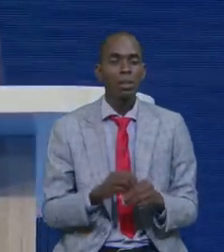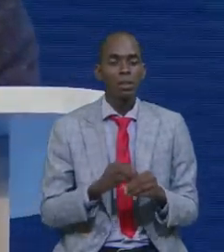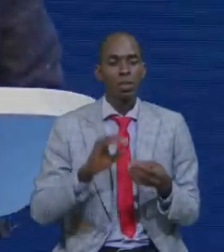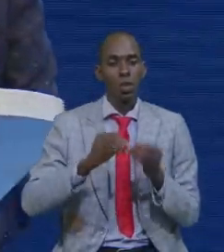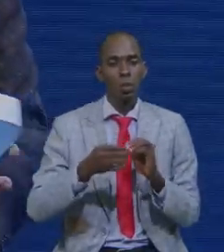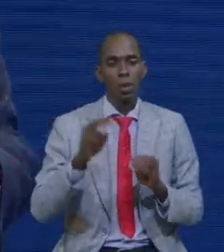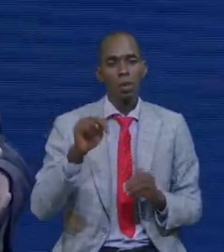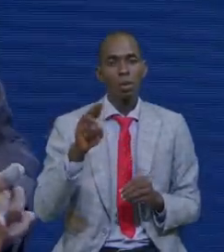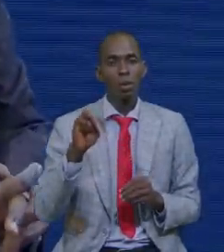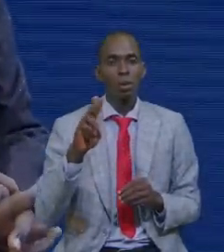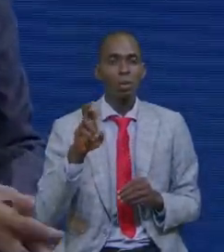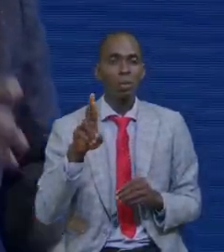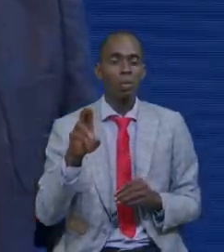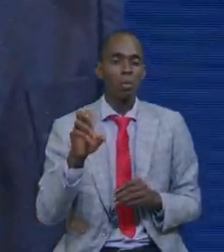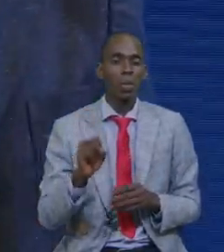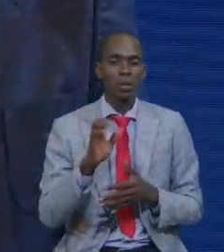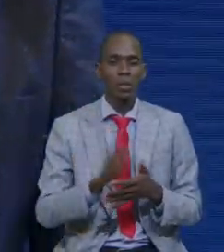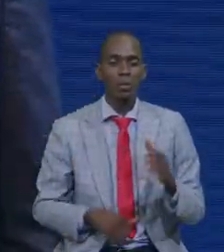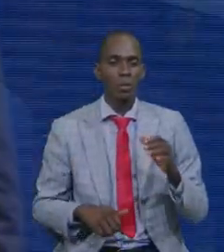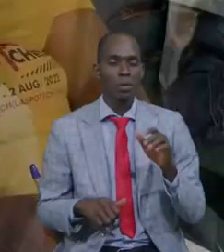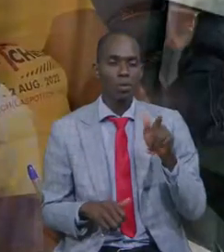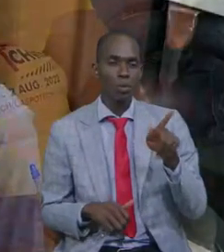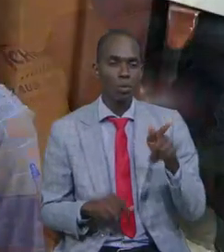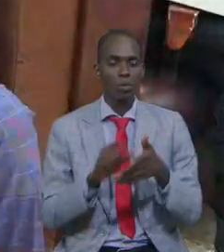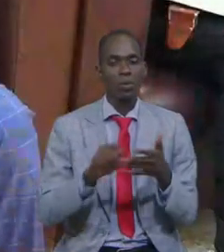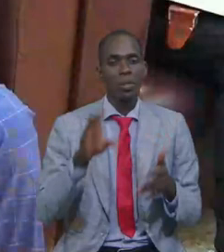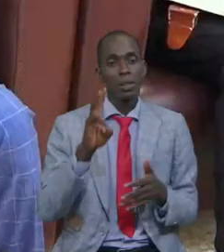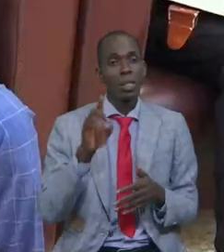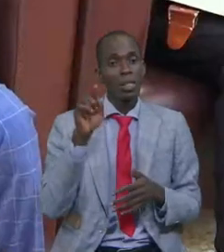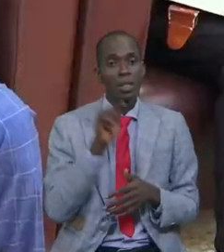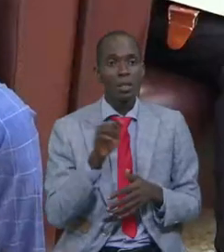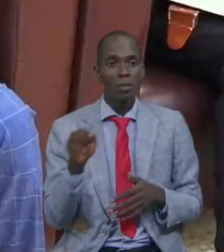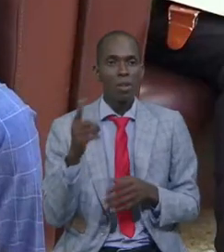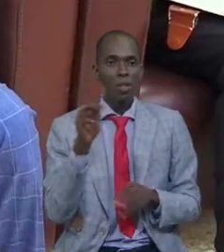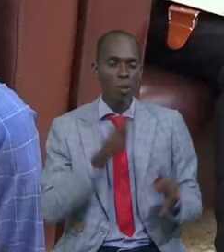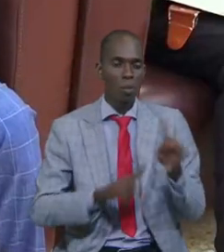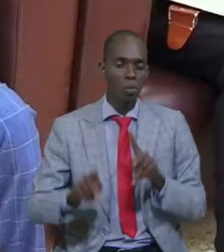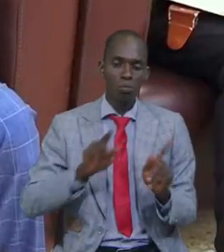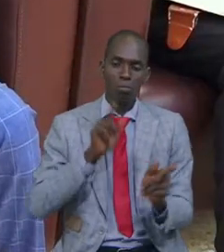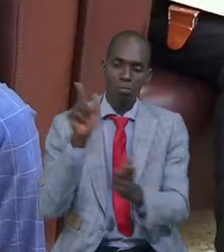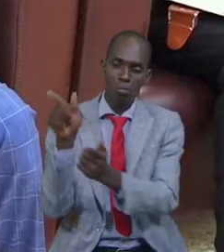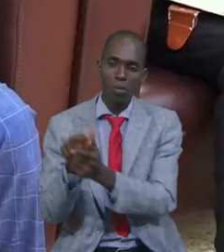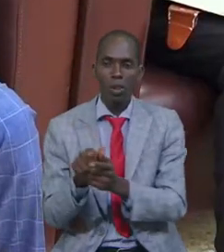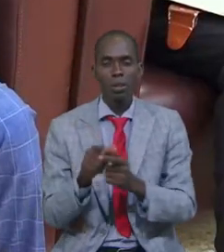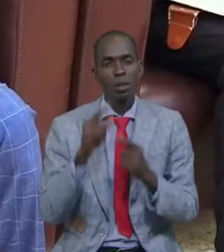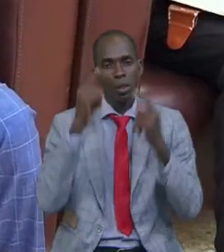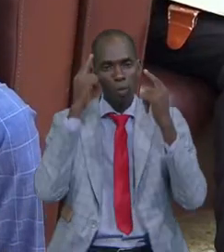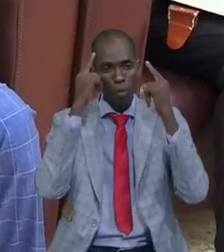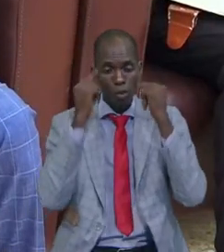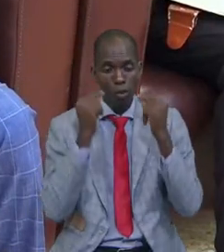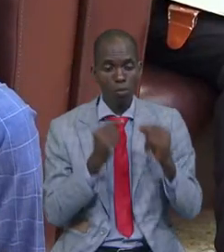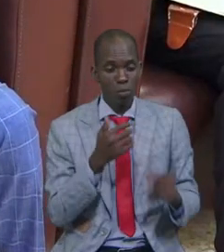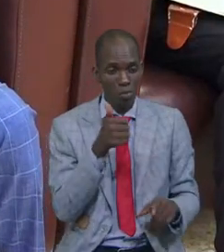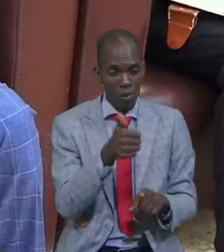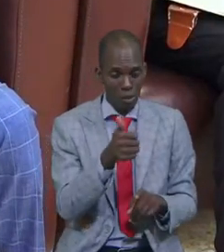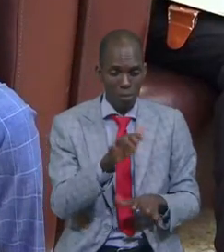chapter 21. We're looking at verse 7. Therefore, the people came to Moses. They used their legs and